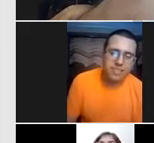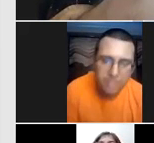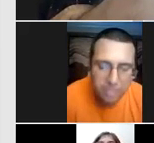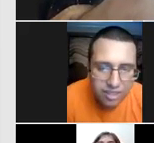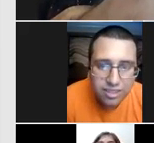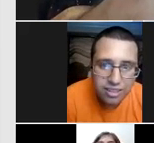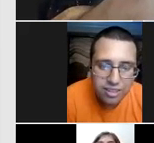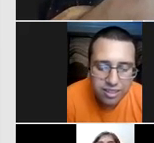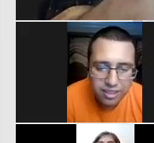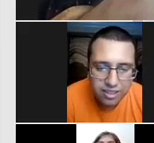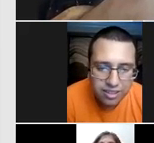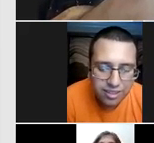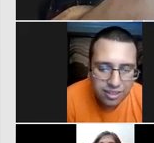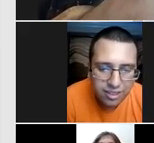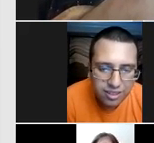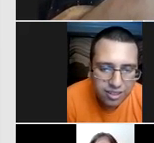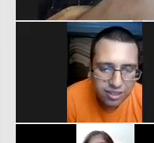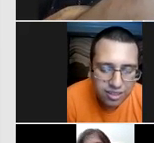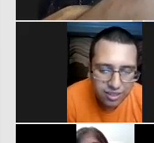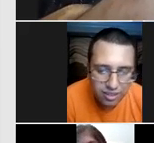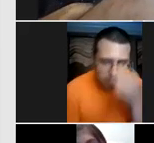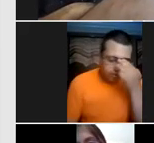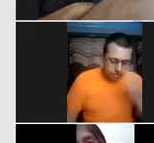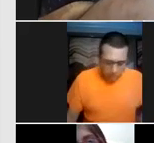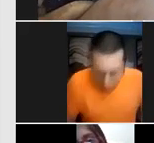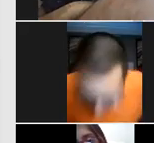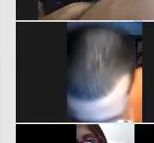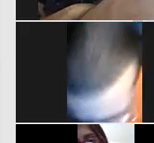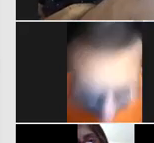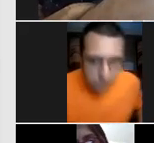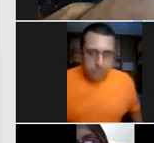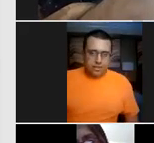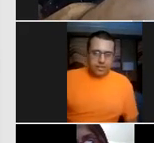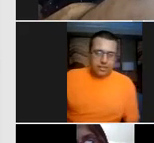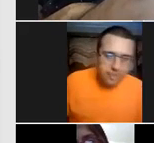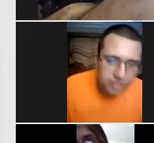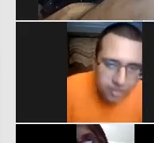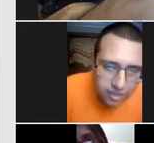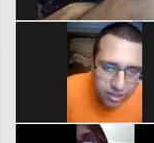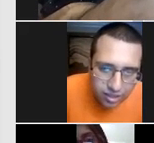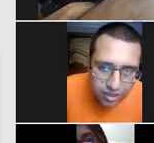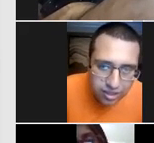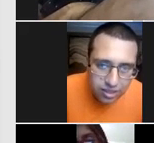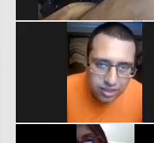don't see Faith. She's right there. Right here. Oh, you want to read the next one? Oh my God. It is